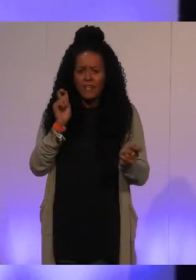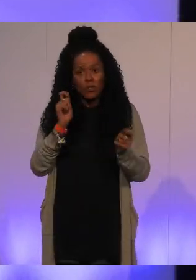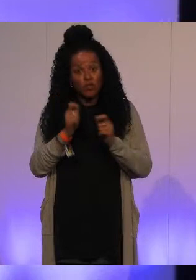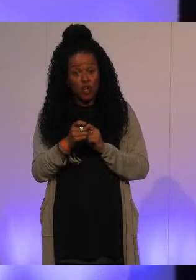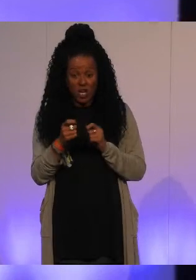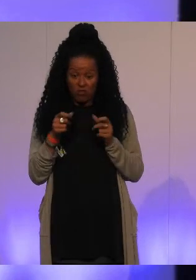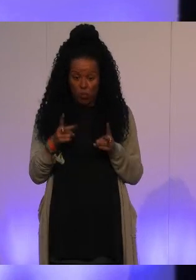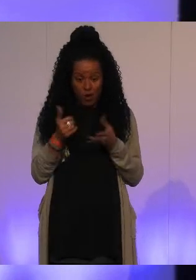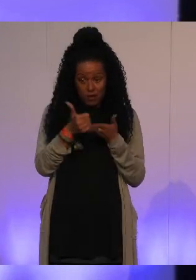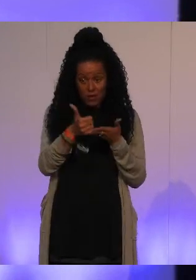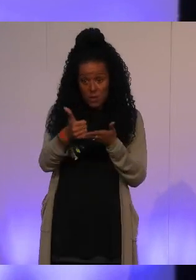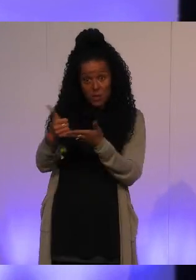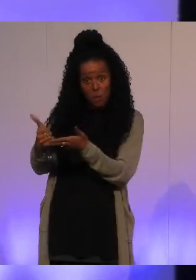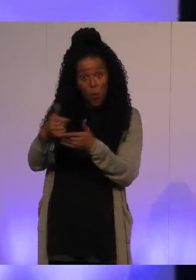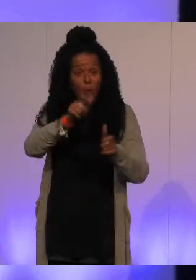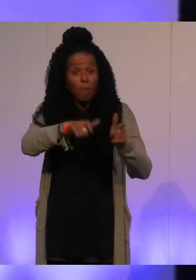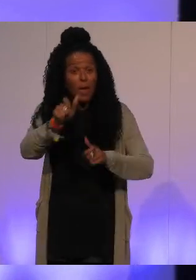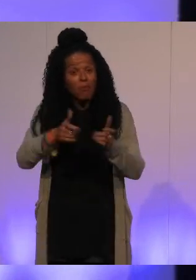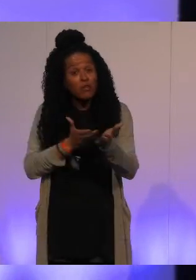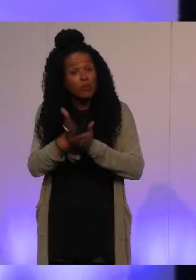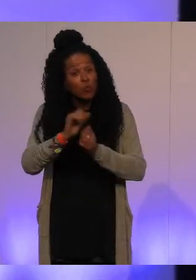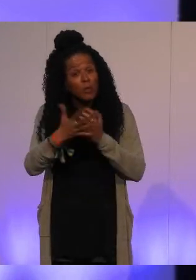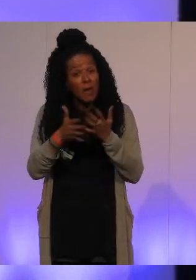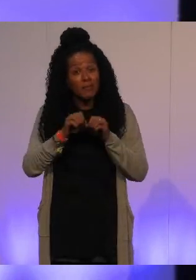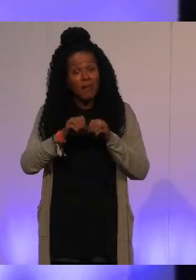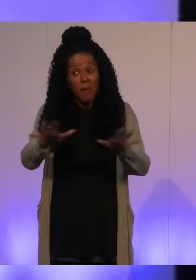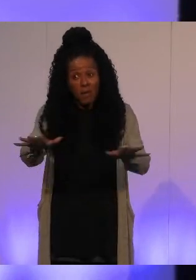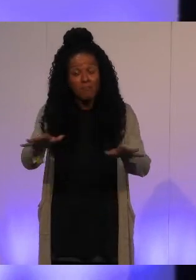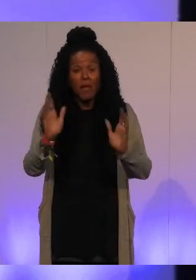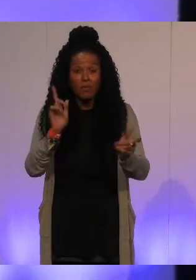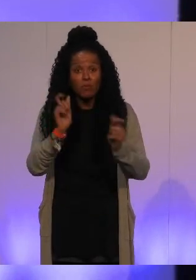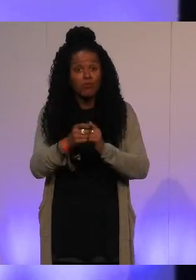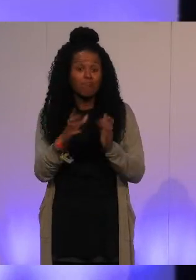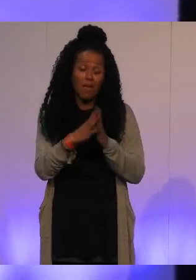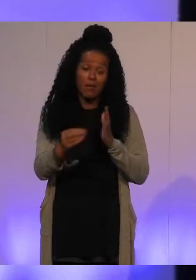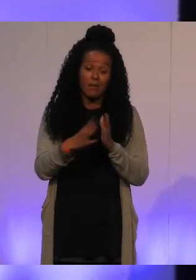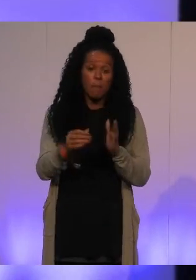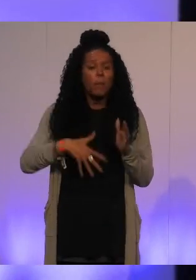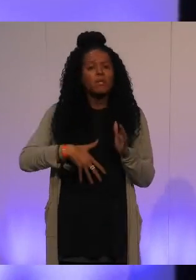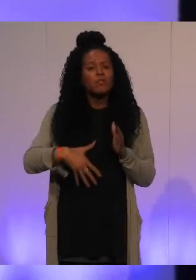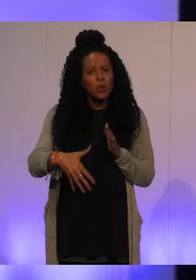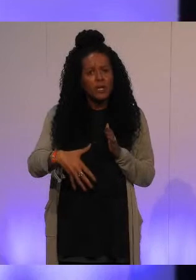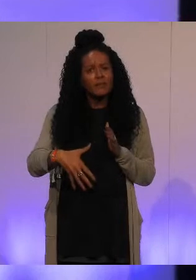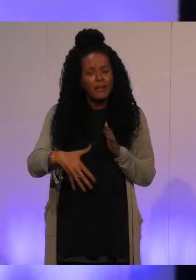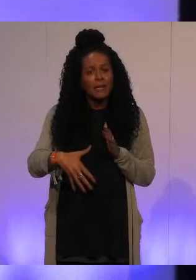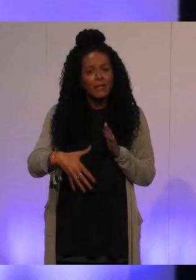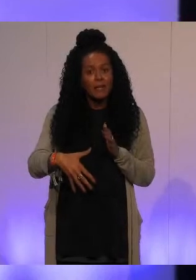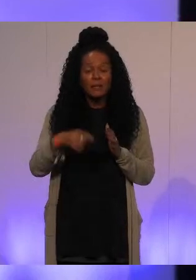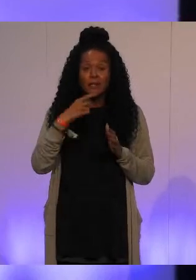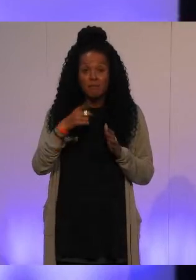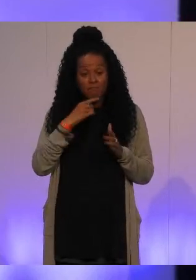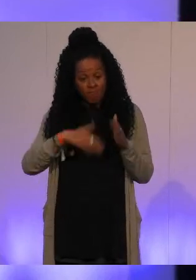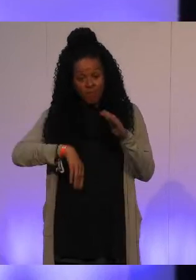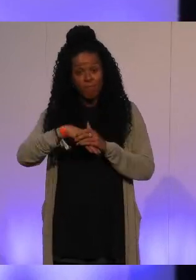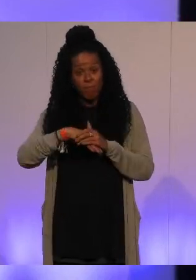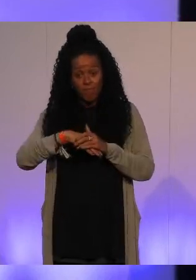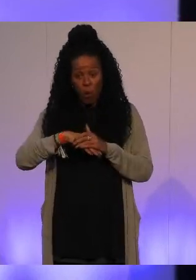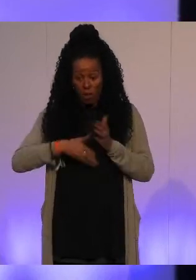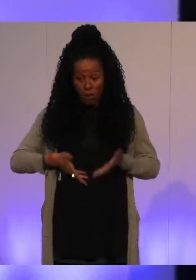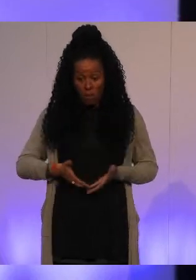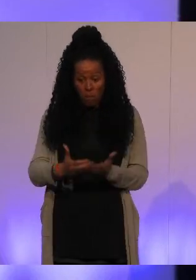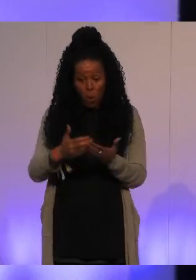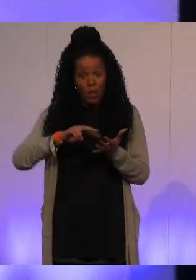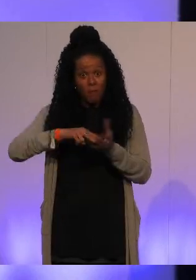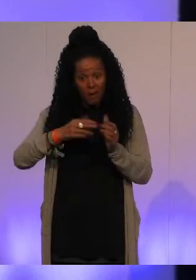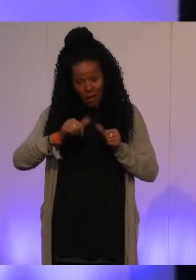they support their patients during the pandemic. For example, in maternity, where entire birth plans are built around